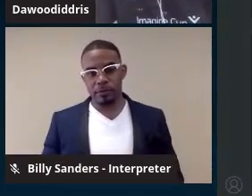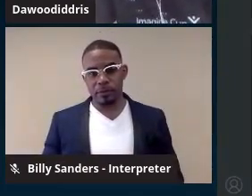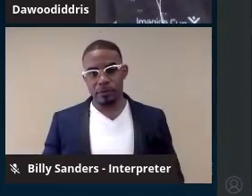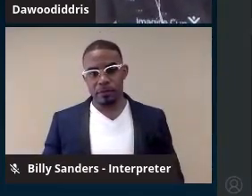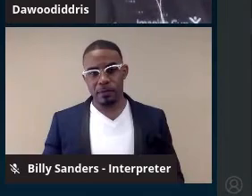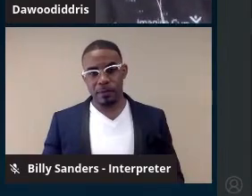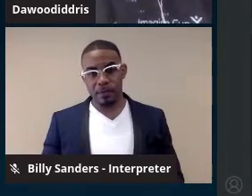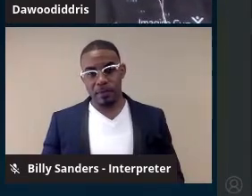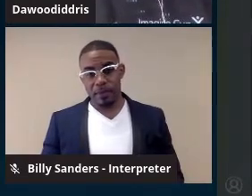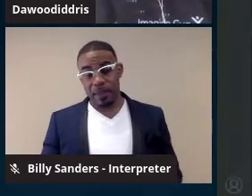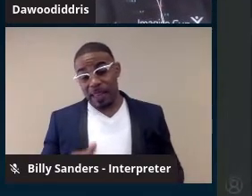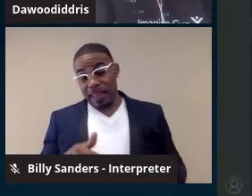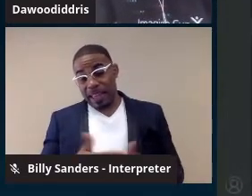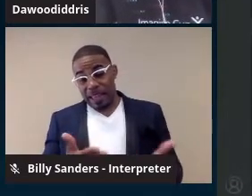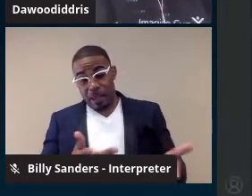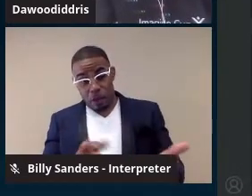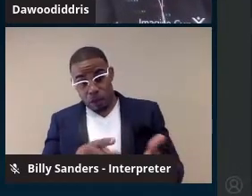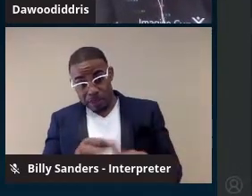simply going to say that